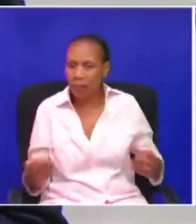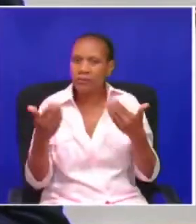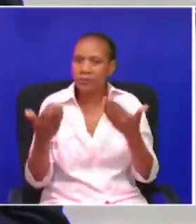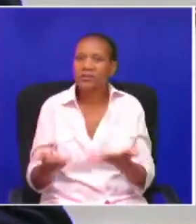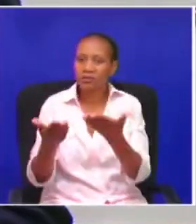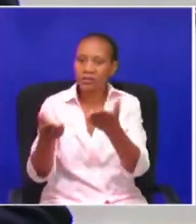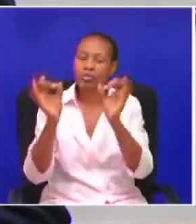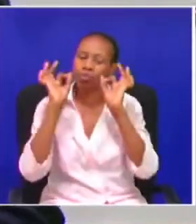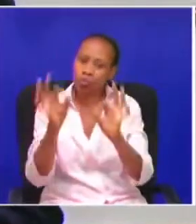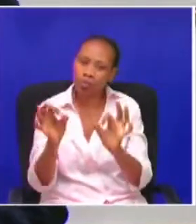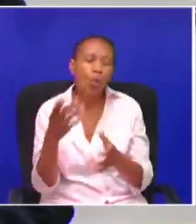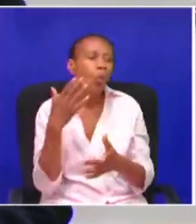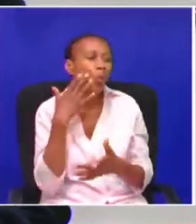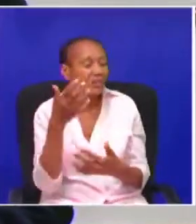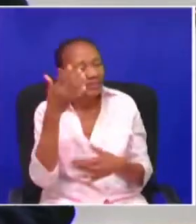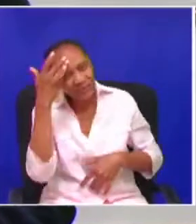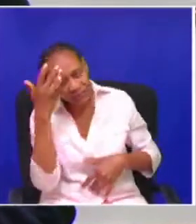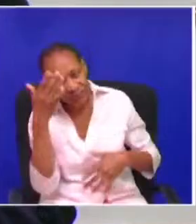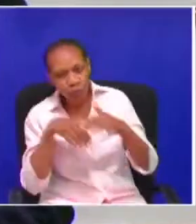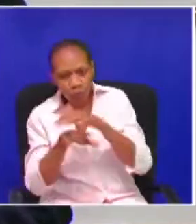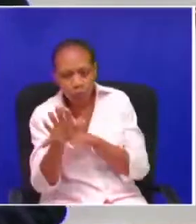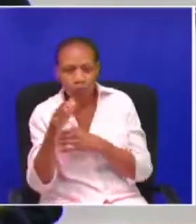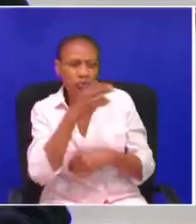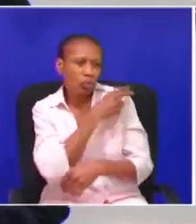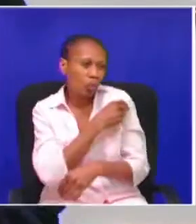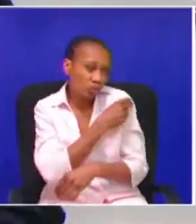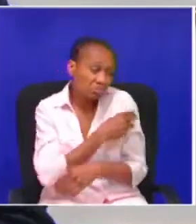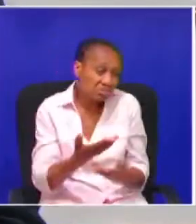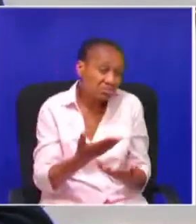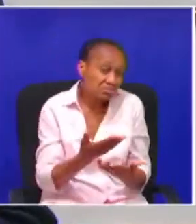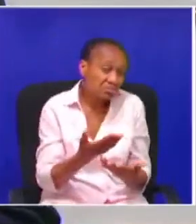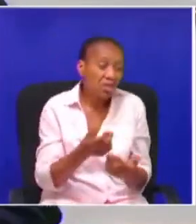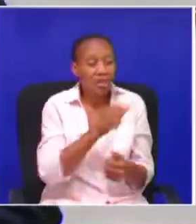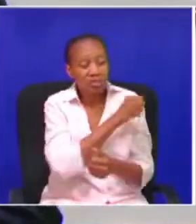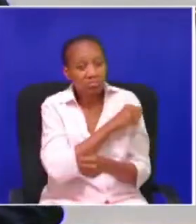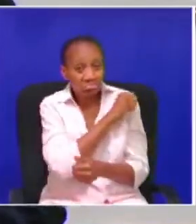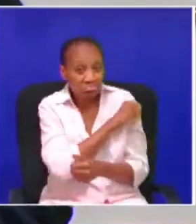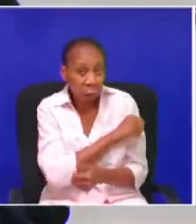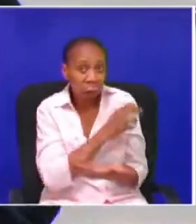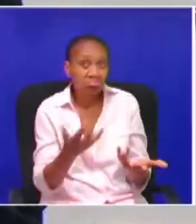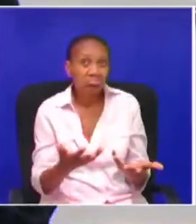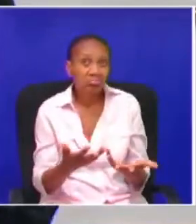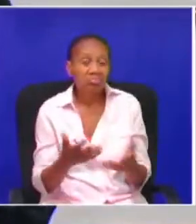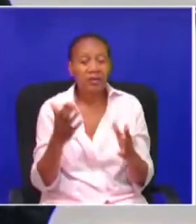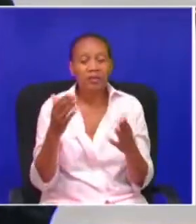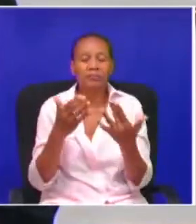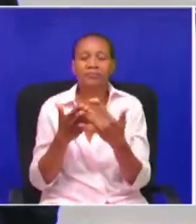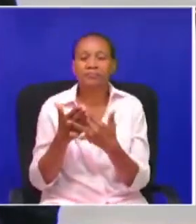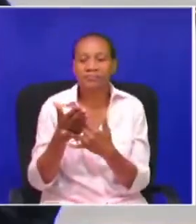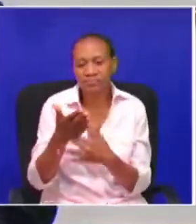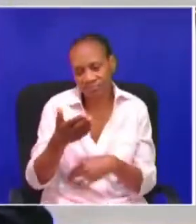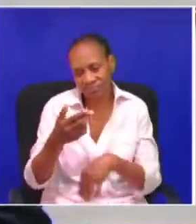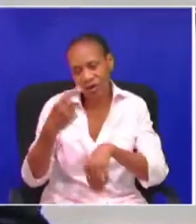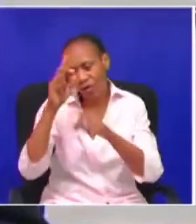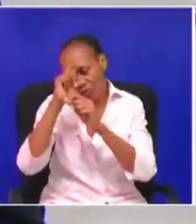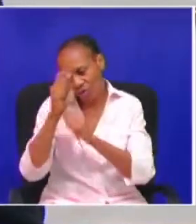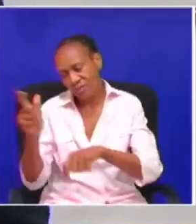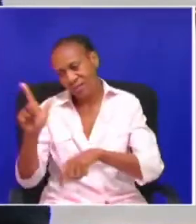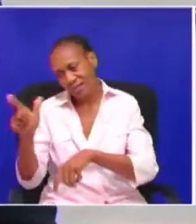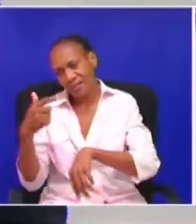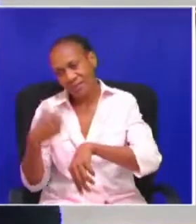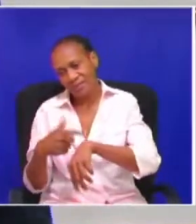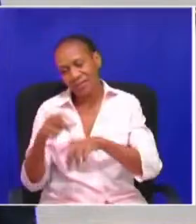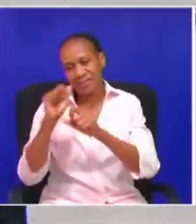being taken care of where we go for our health care, in the private sector? Thank you, Honourable Letlape. Not where we